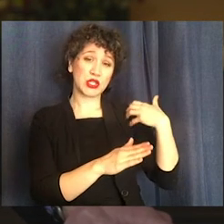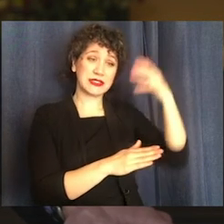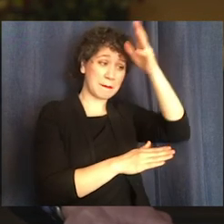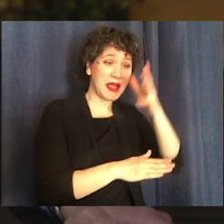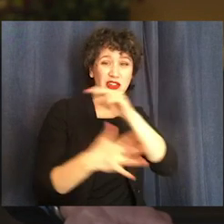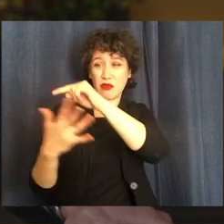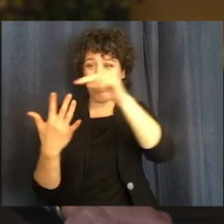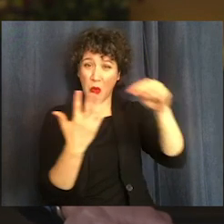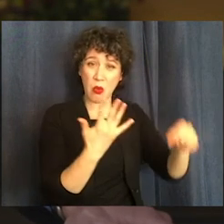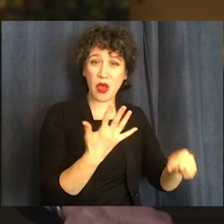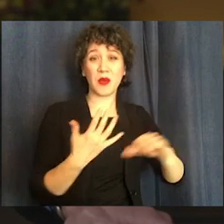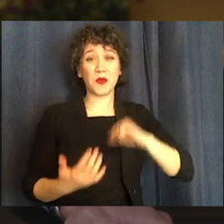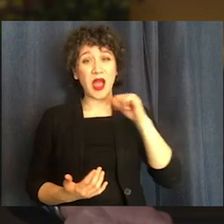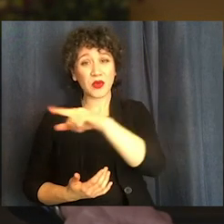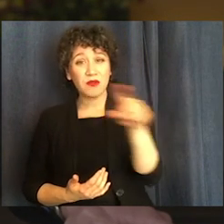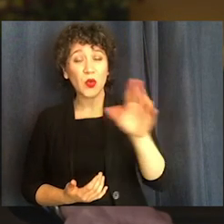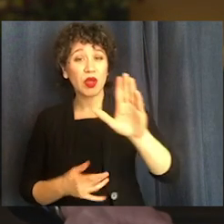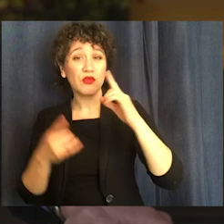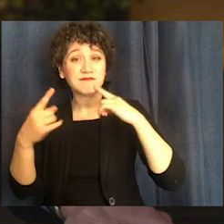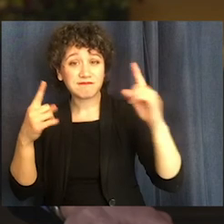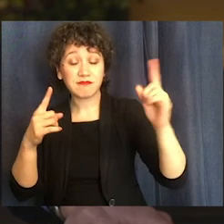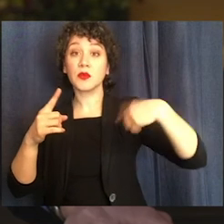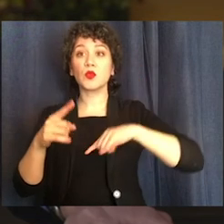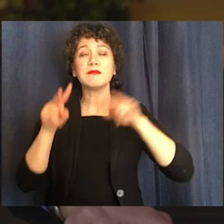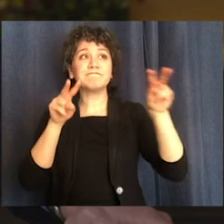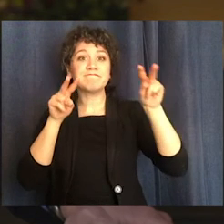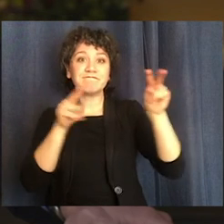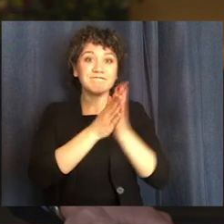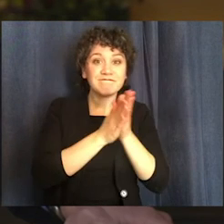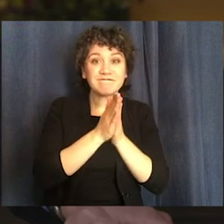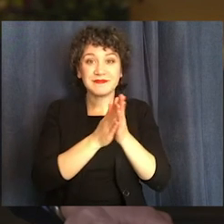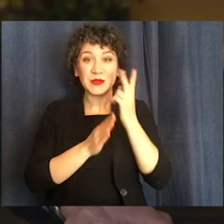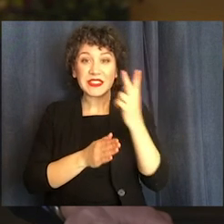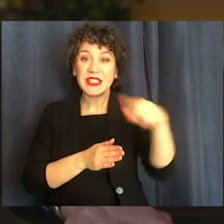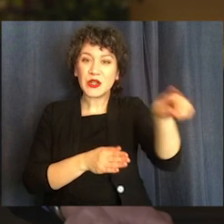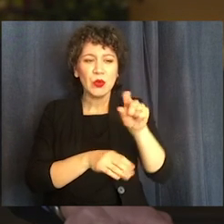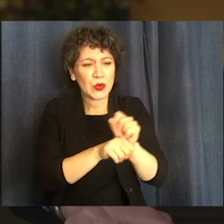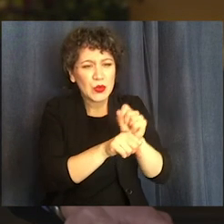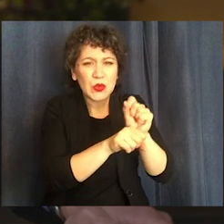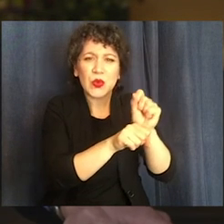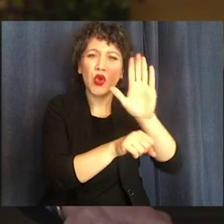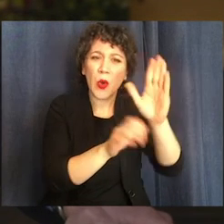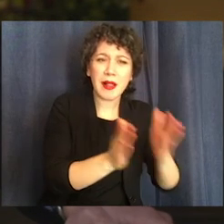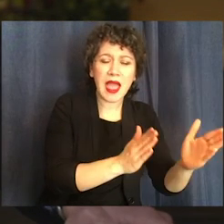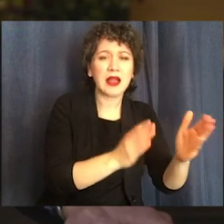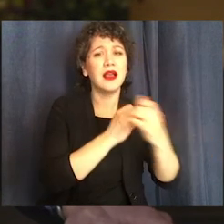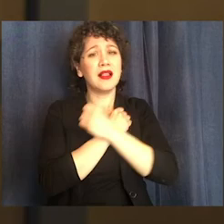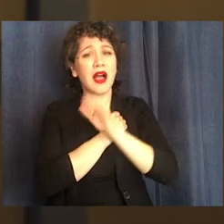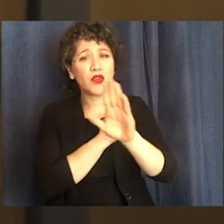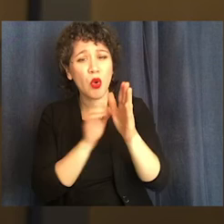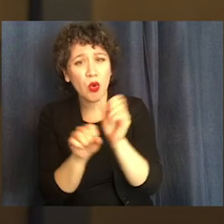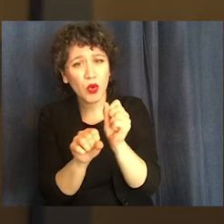your work, live your life, and embrace all the failure and luck that comes your way. Go get 'em,